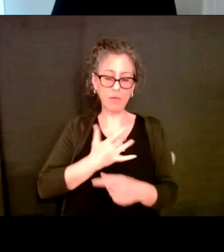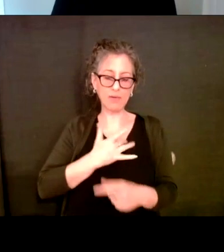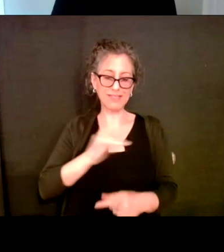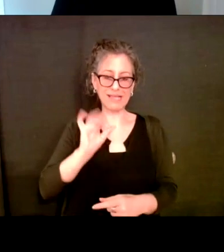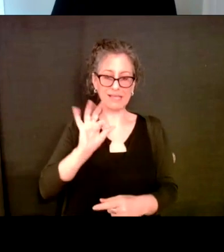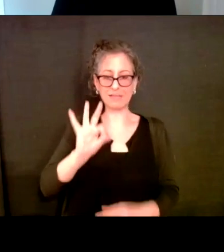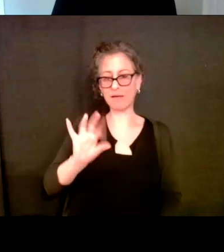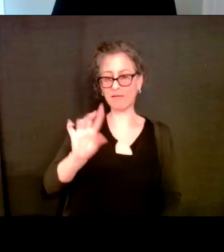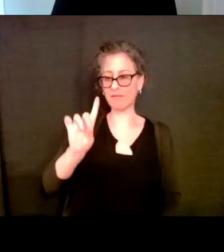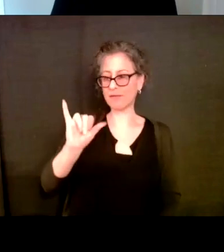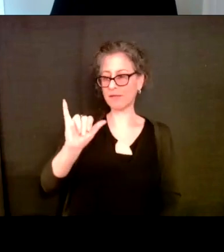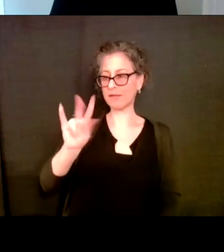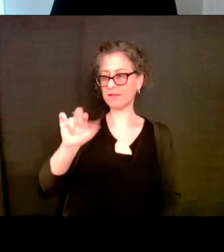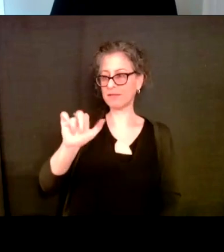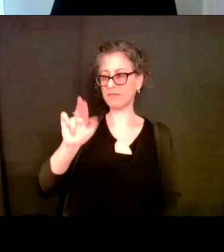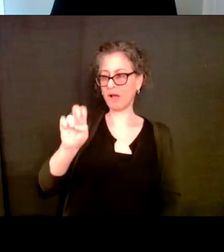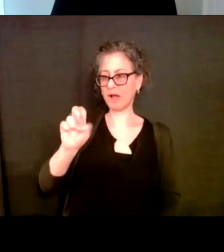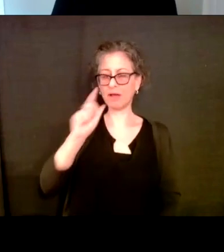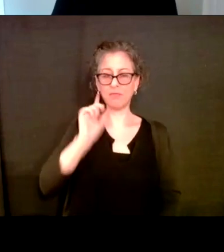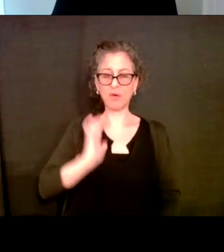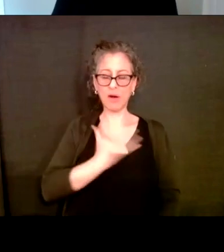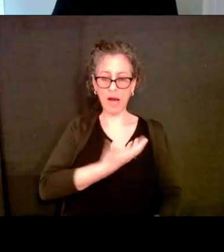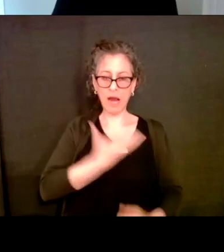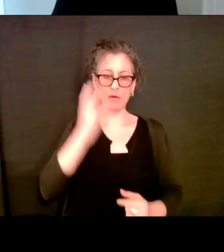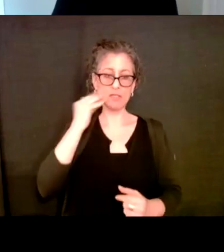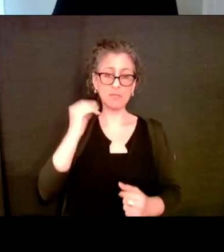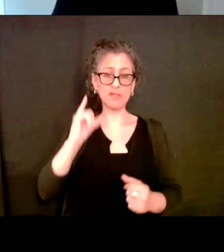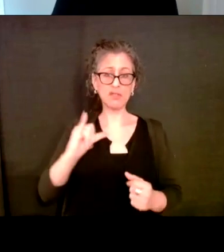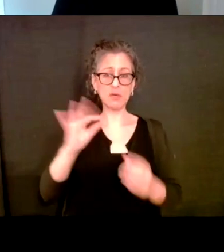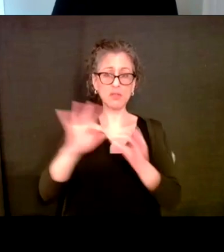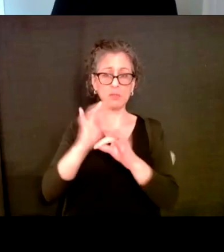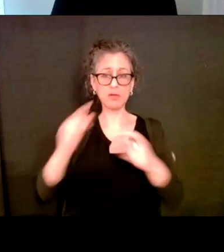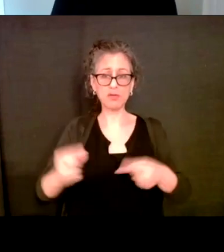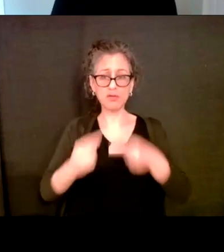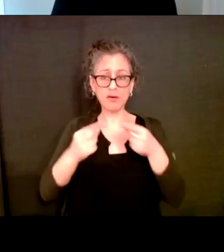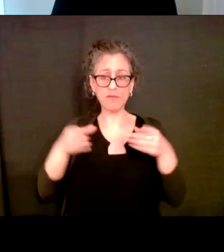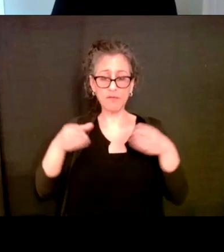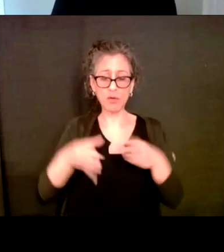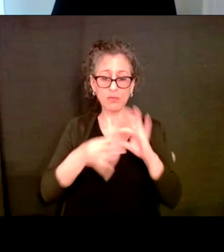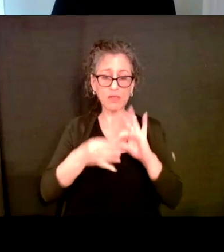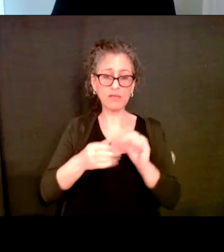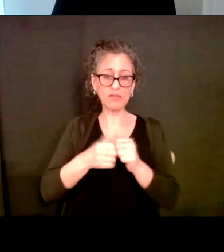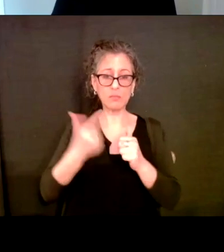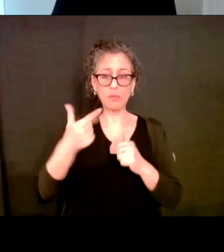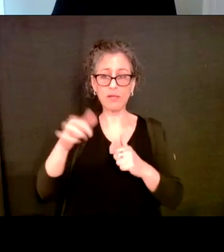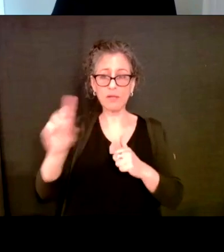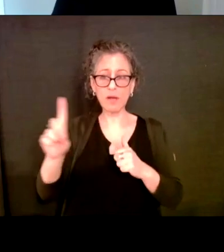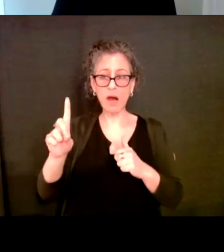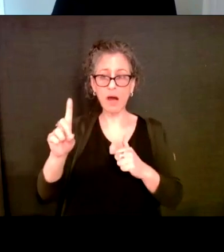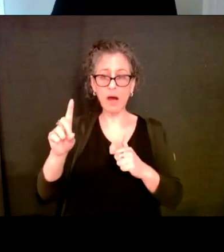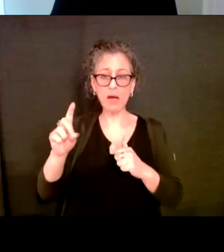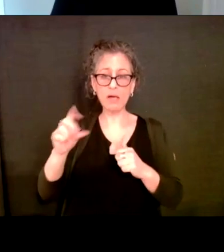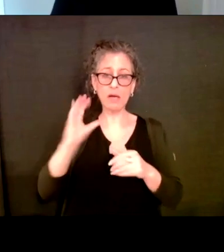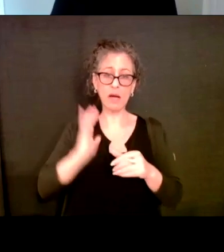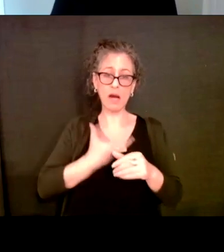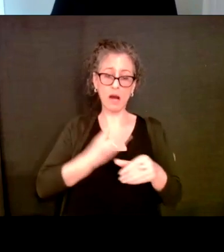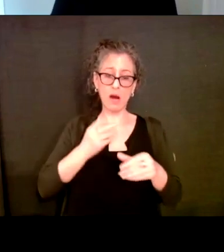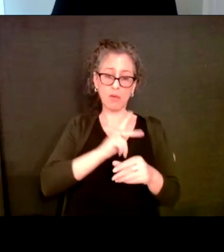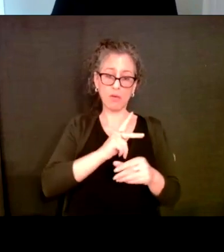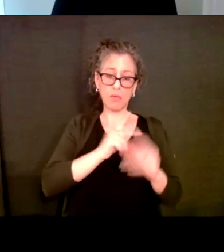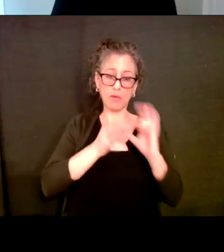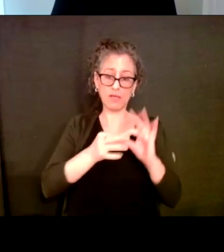our experiences. So spiritual struggles may focus on relationship with God, on interpersonal relationships, or